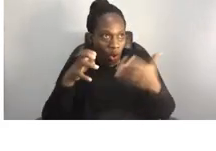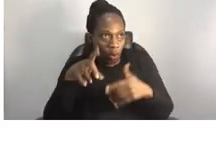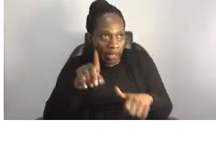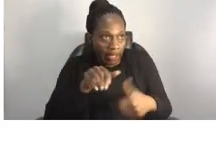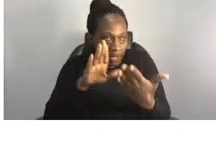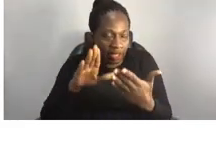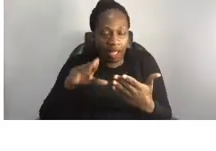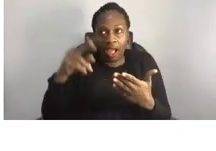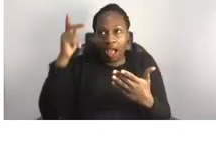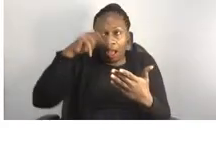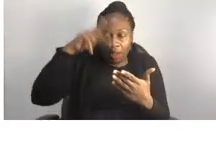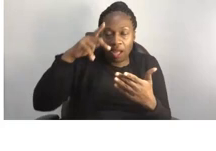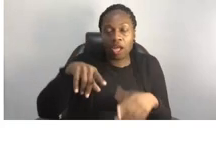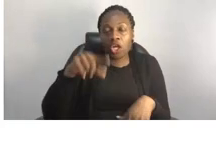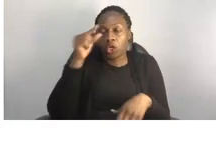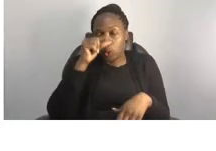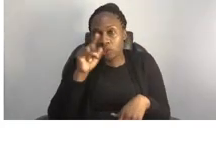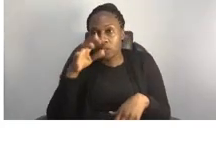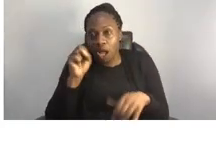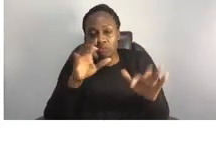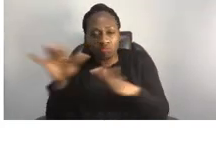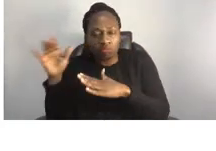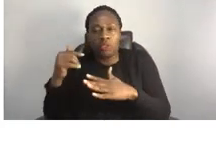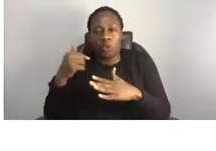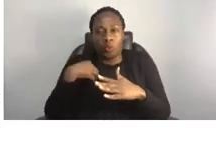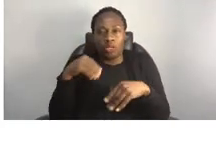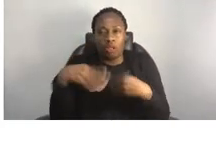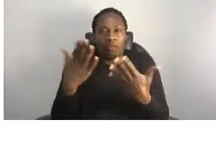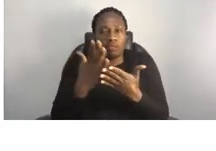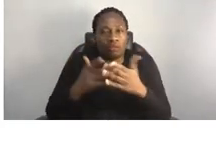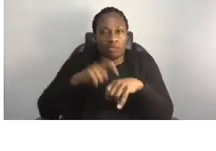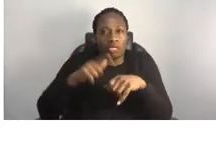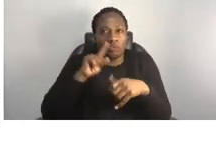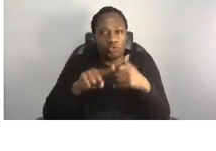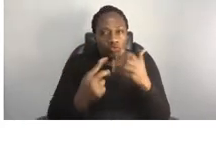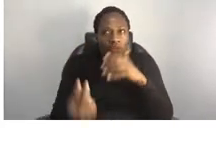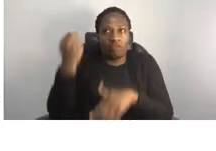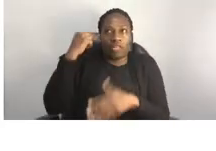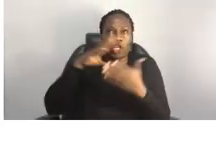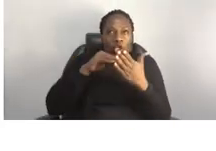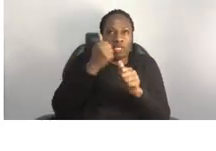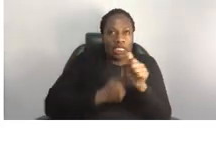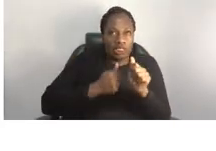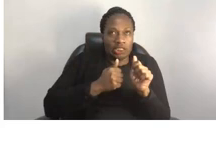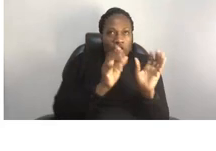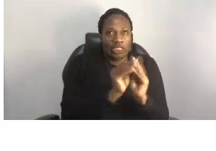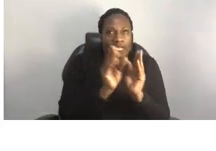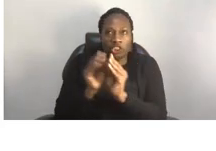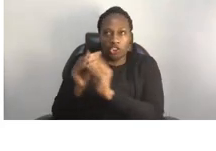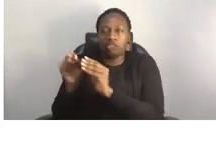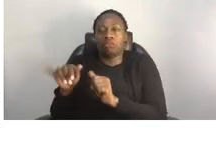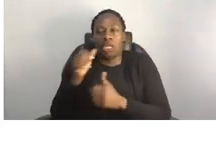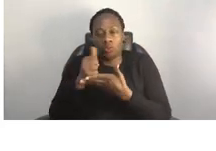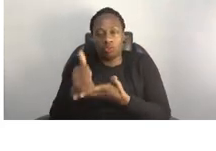Mentimeter, Hypothesis, Google Docs, et cetera. We offered some time to reflect upon learning each session, and that was